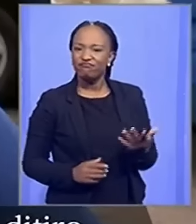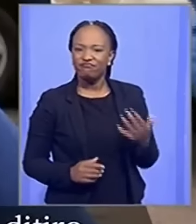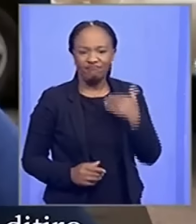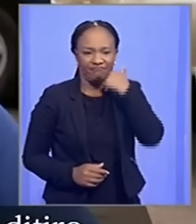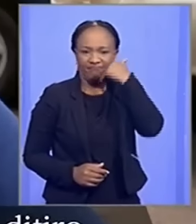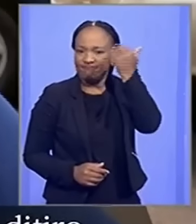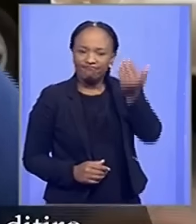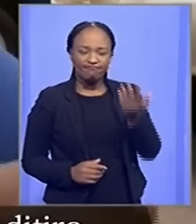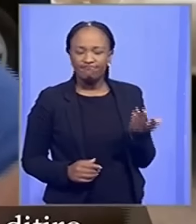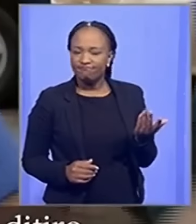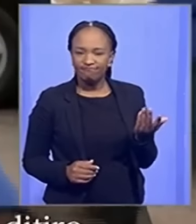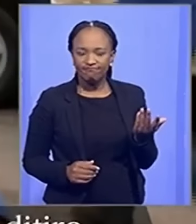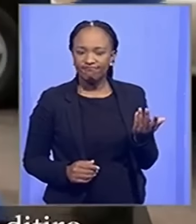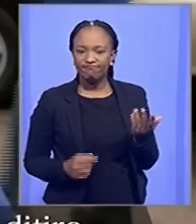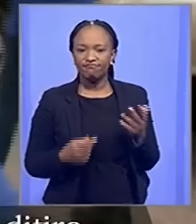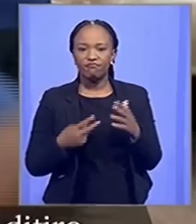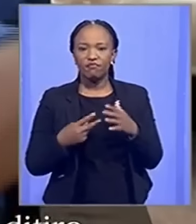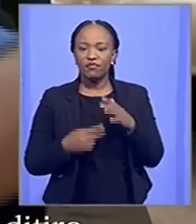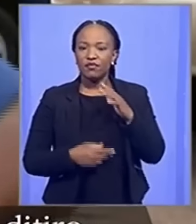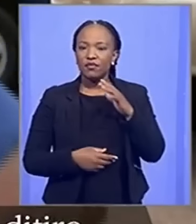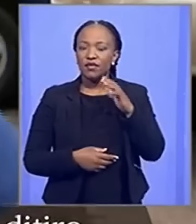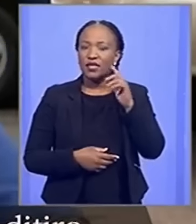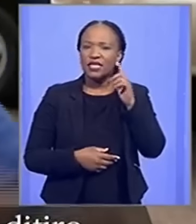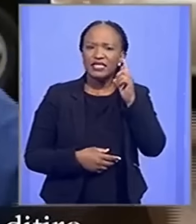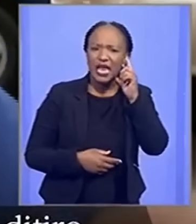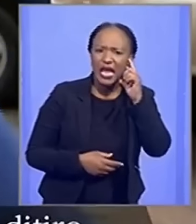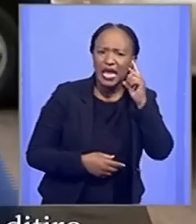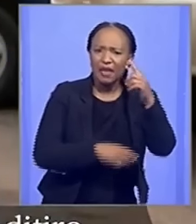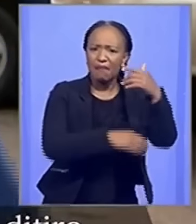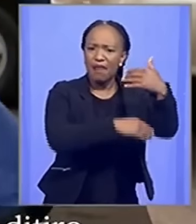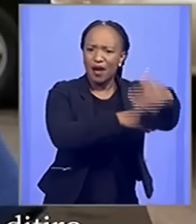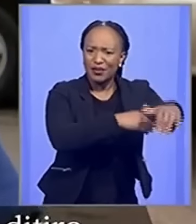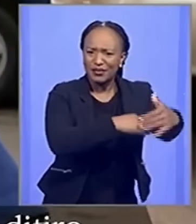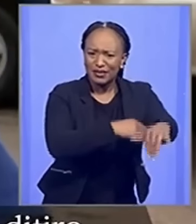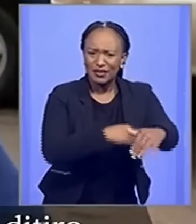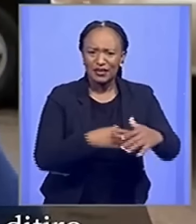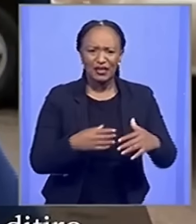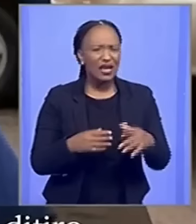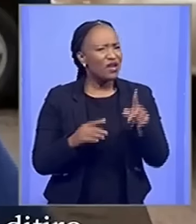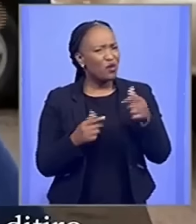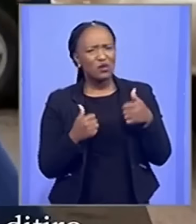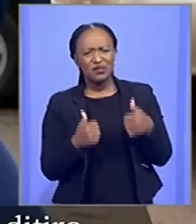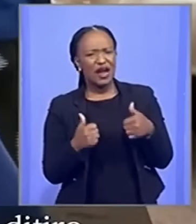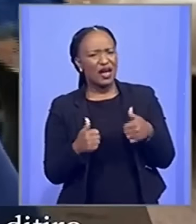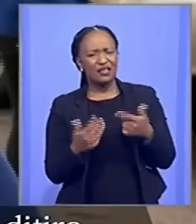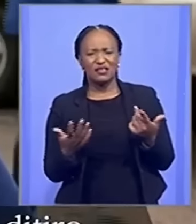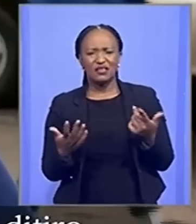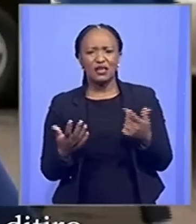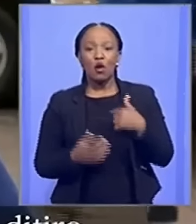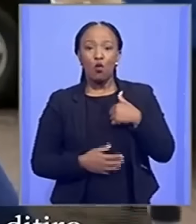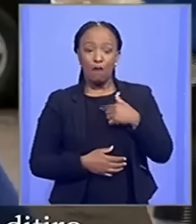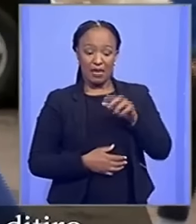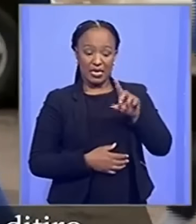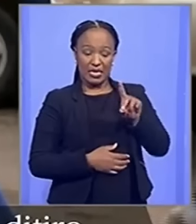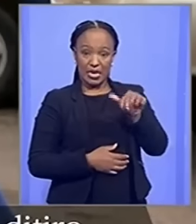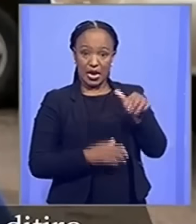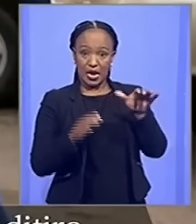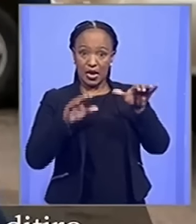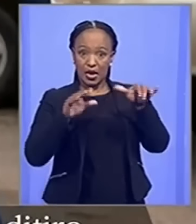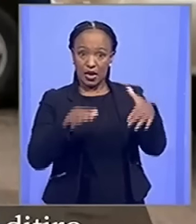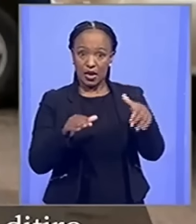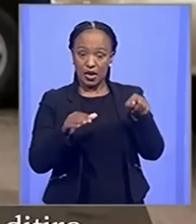not sleep outside and that is not right. But because the DA must